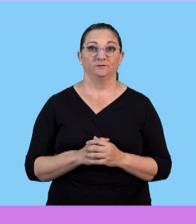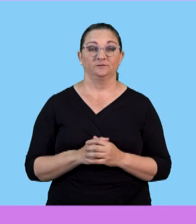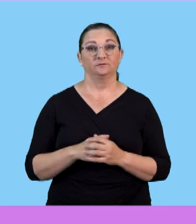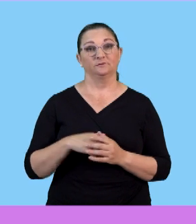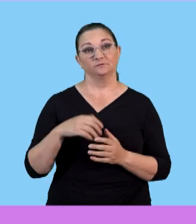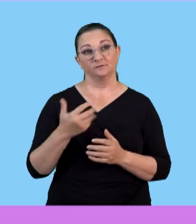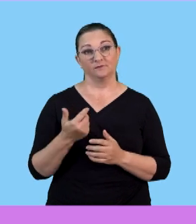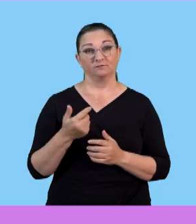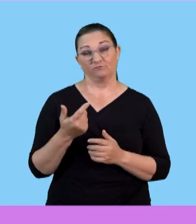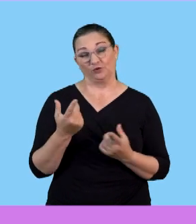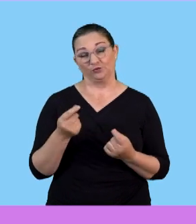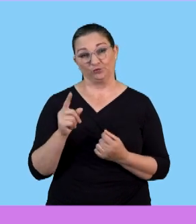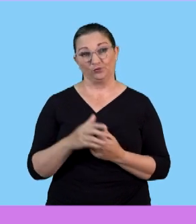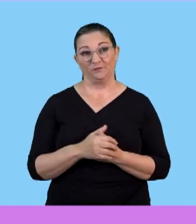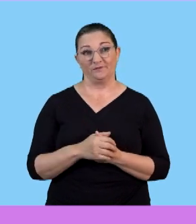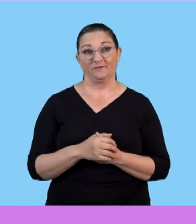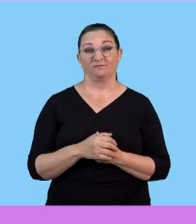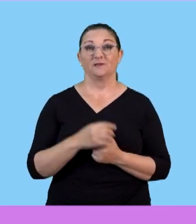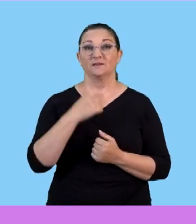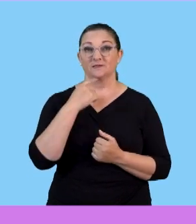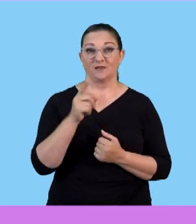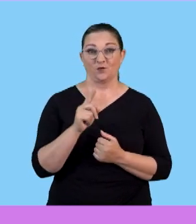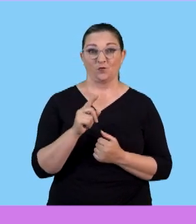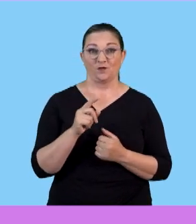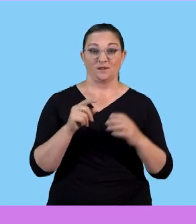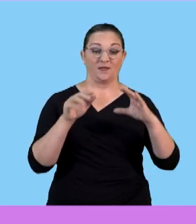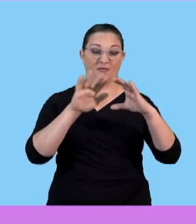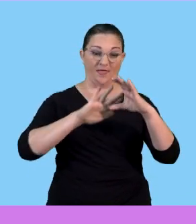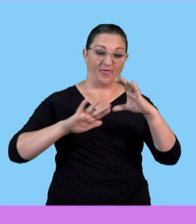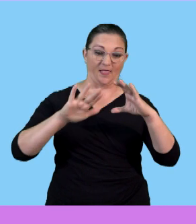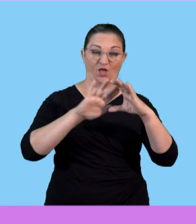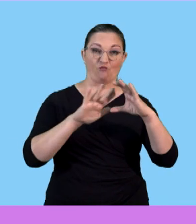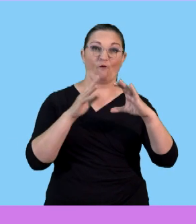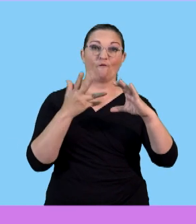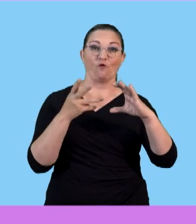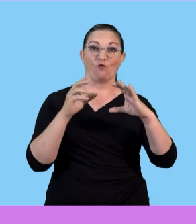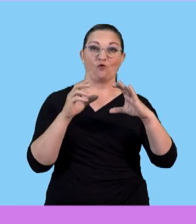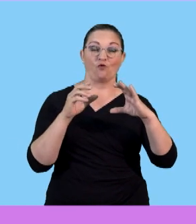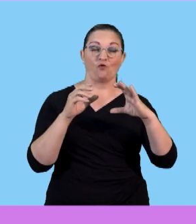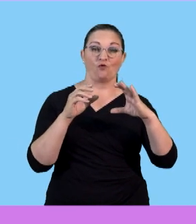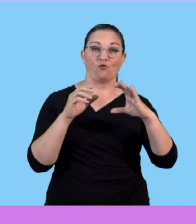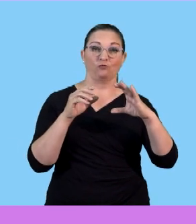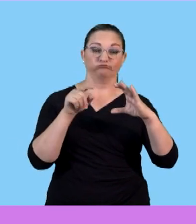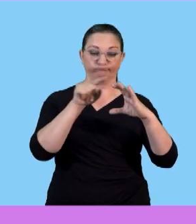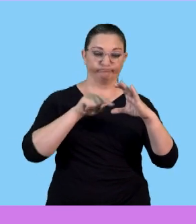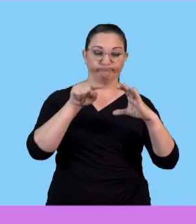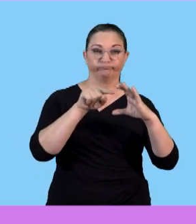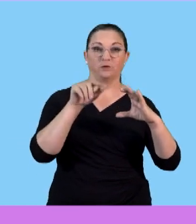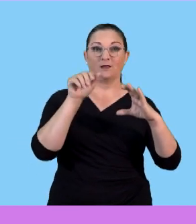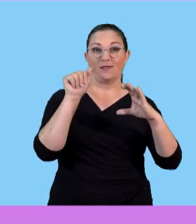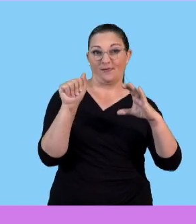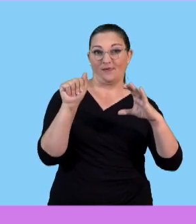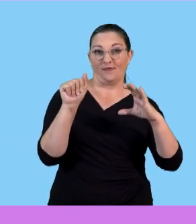will we be doing? We will say the area of the circle is going to be